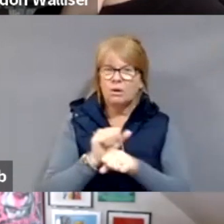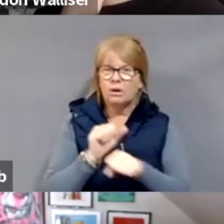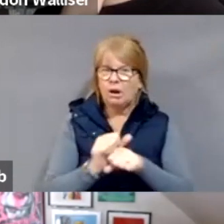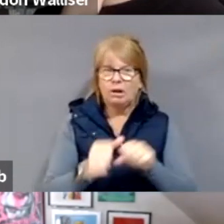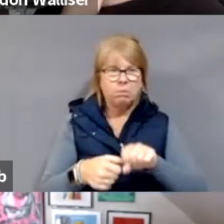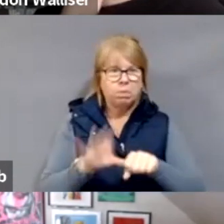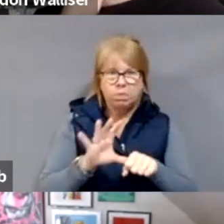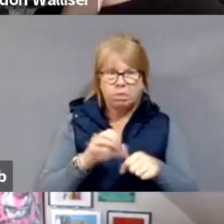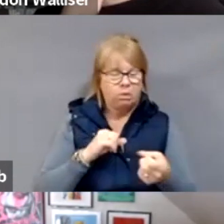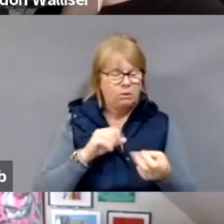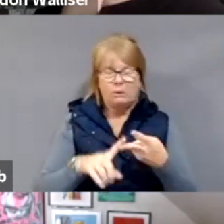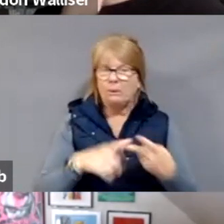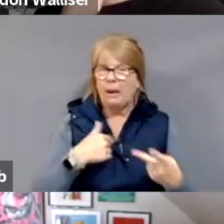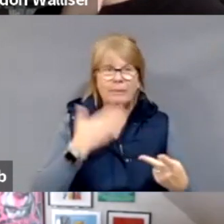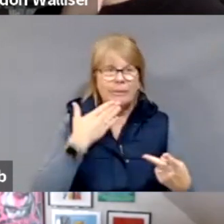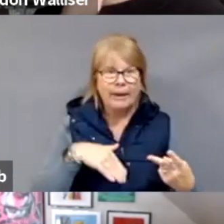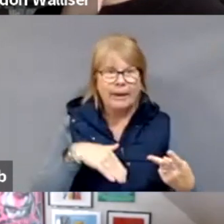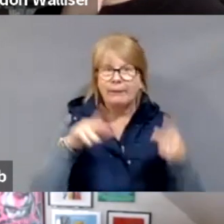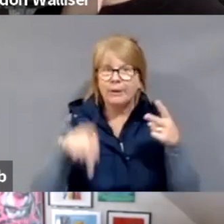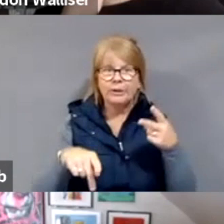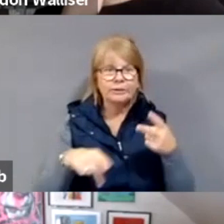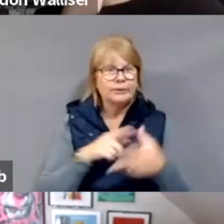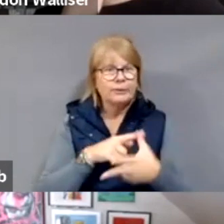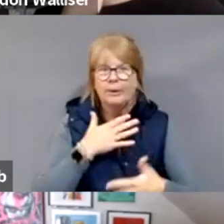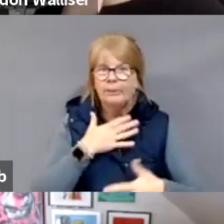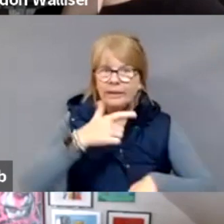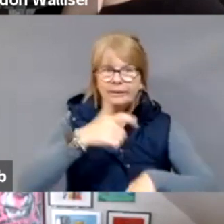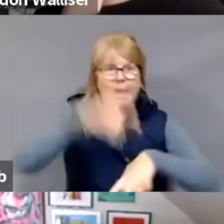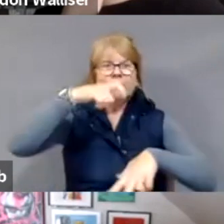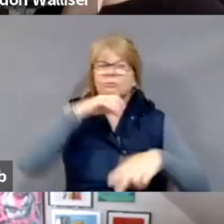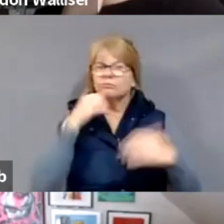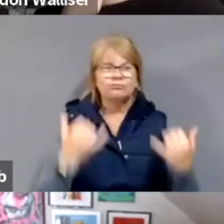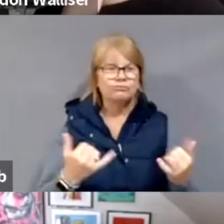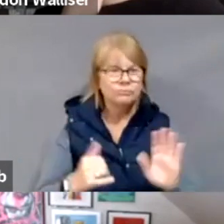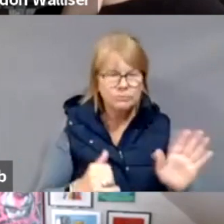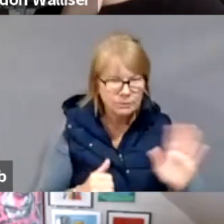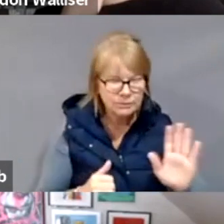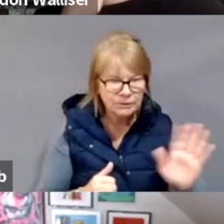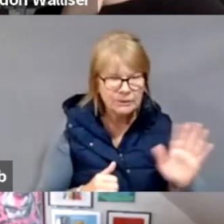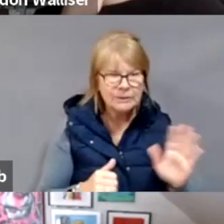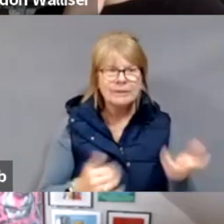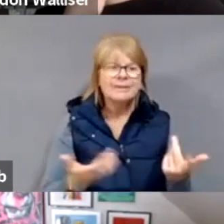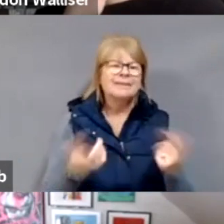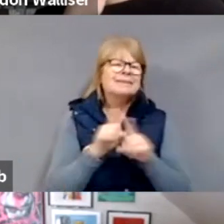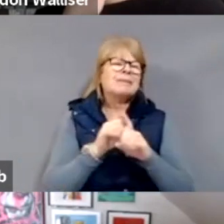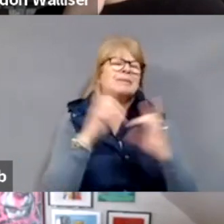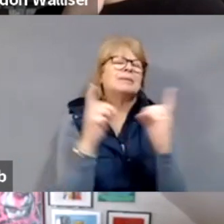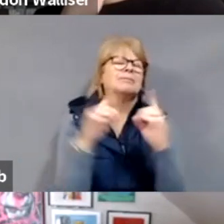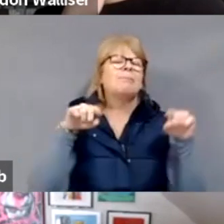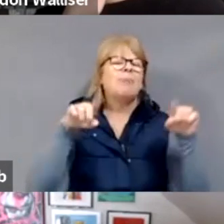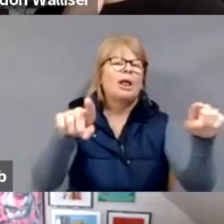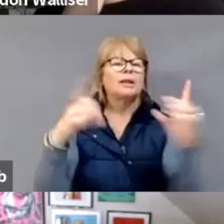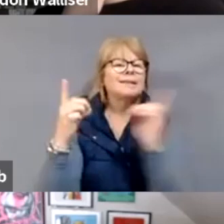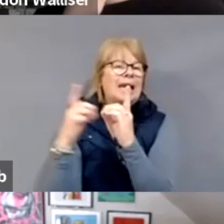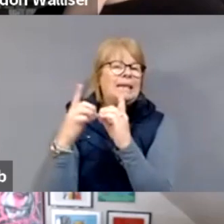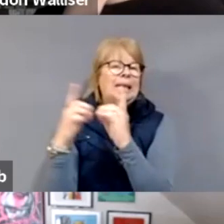a bad artist or that your time is not now or whatever. It's just not, it's like dating, you know, you're not a good fit. And